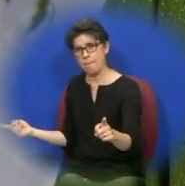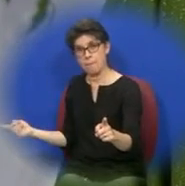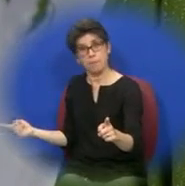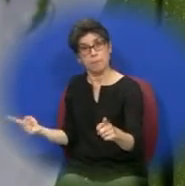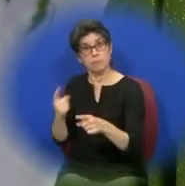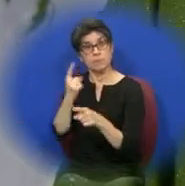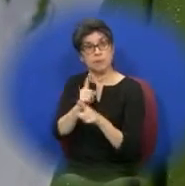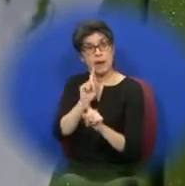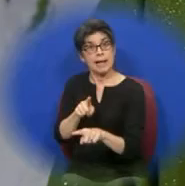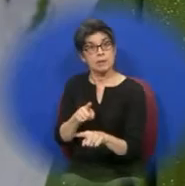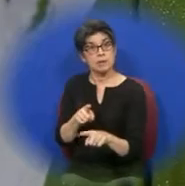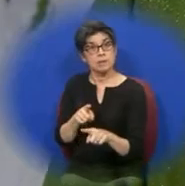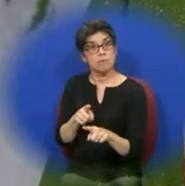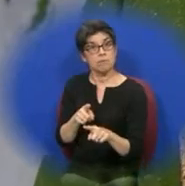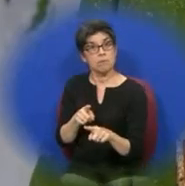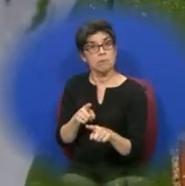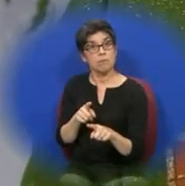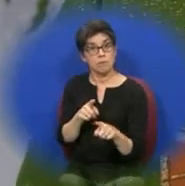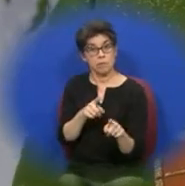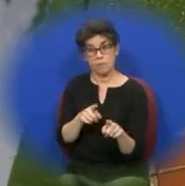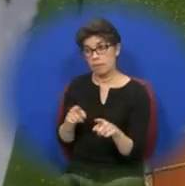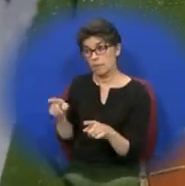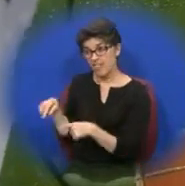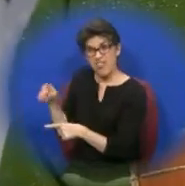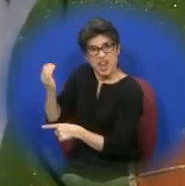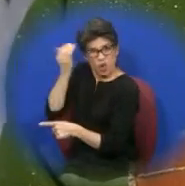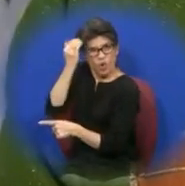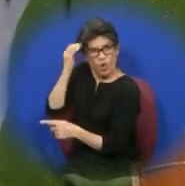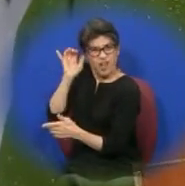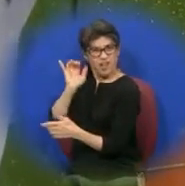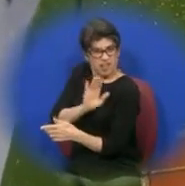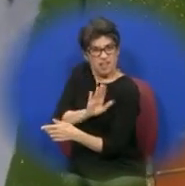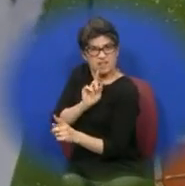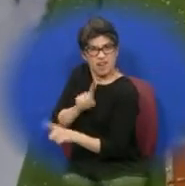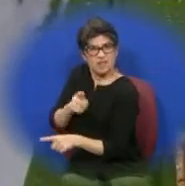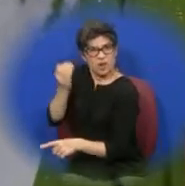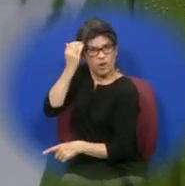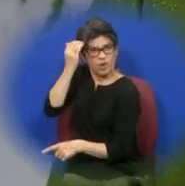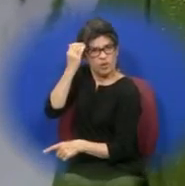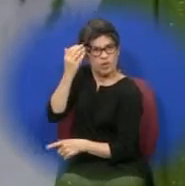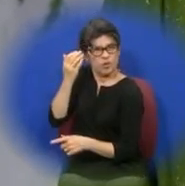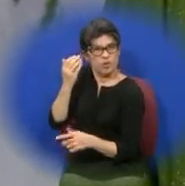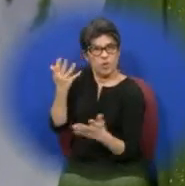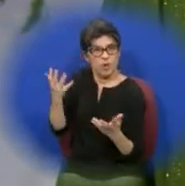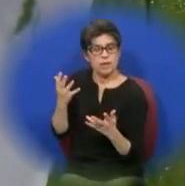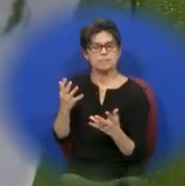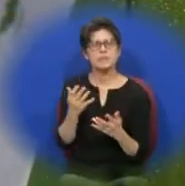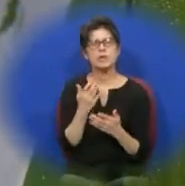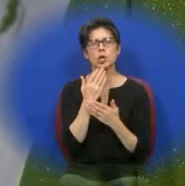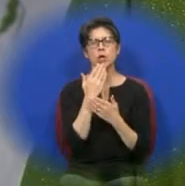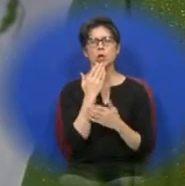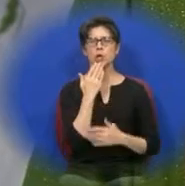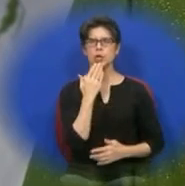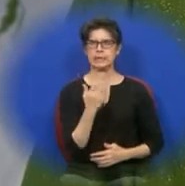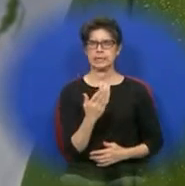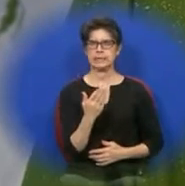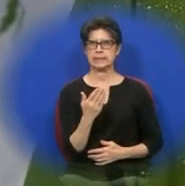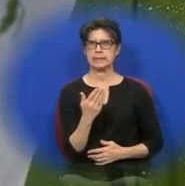answer. The answer certainly that they knew. And it is that goodness that coupled with that first reading